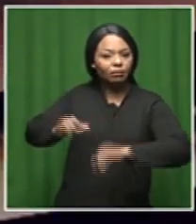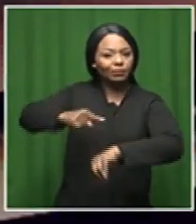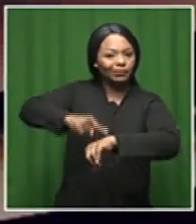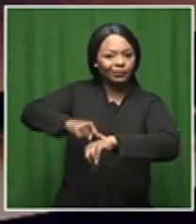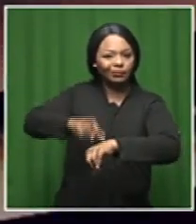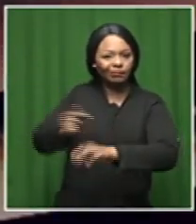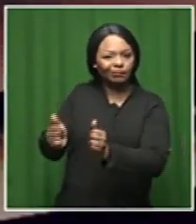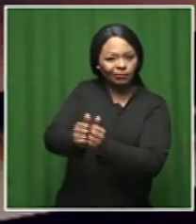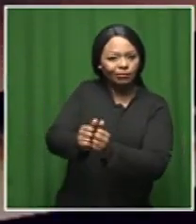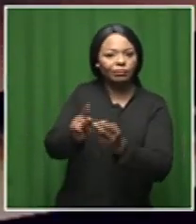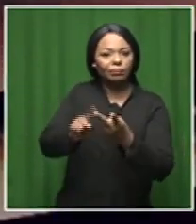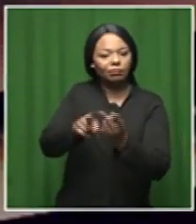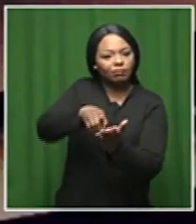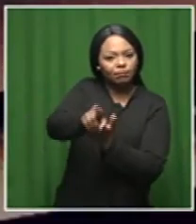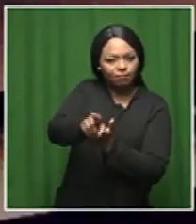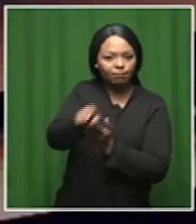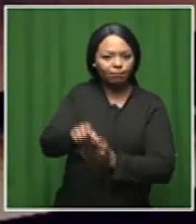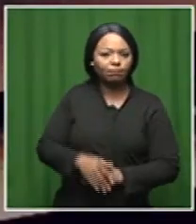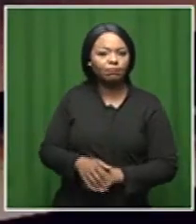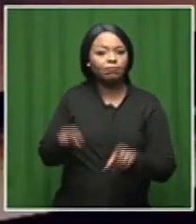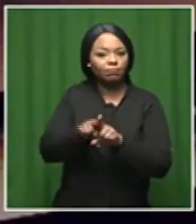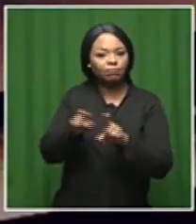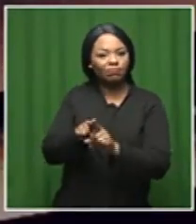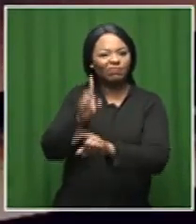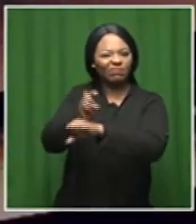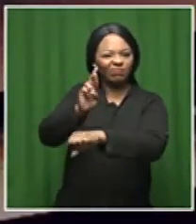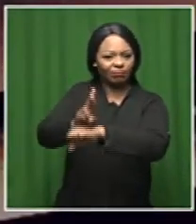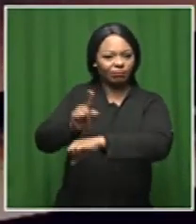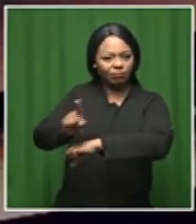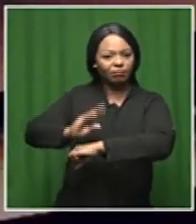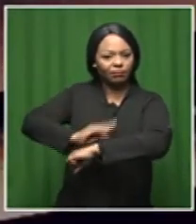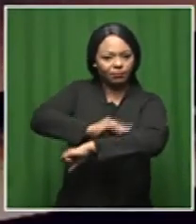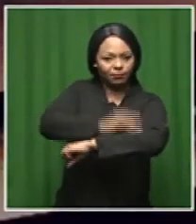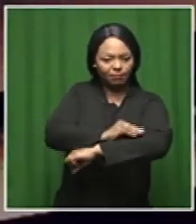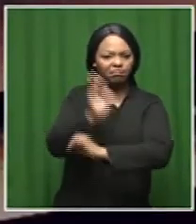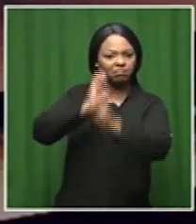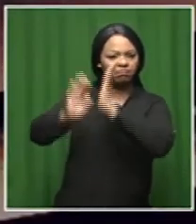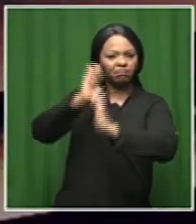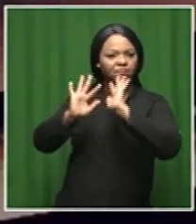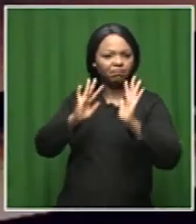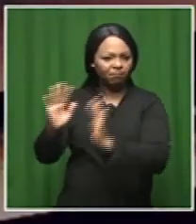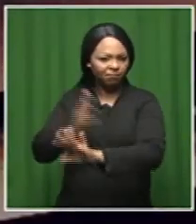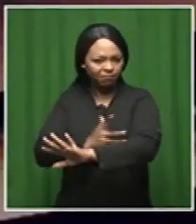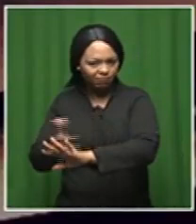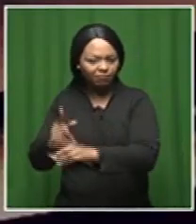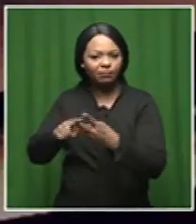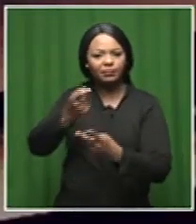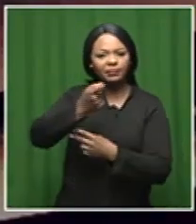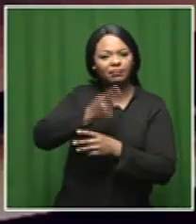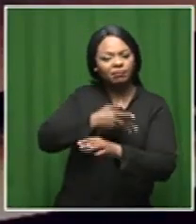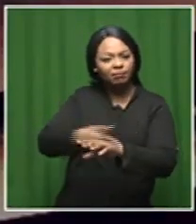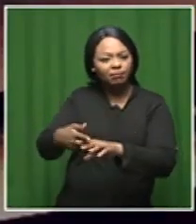as well as a donor. We'll then speak to a hematologist about blood cancers and, of course, the causes, risk factors and the treatment options